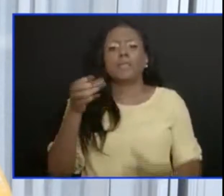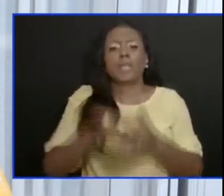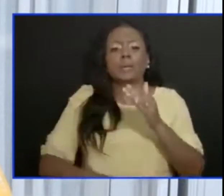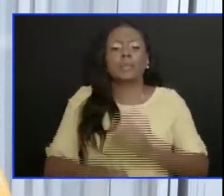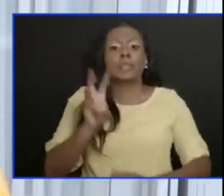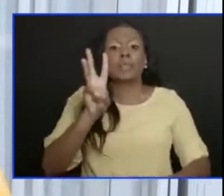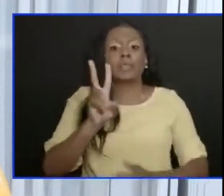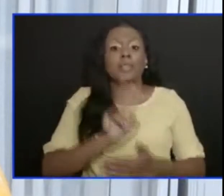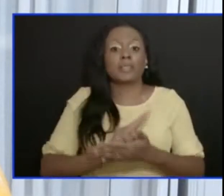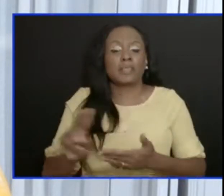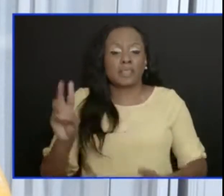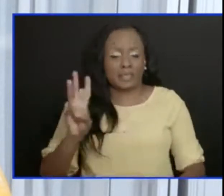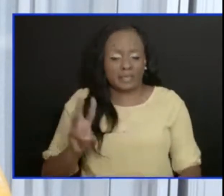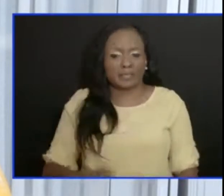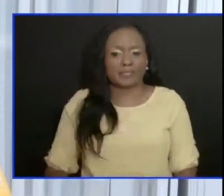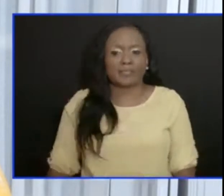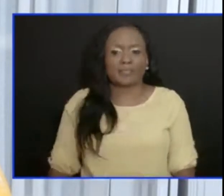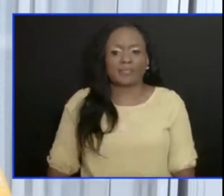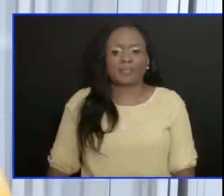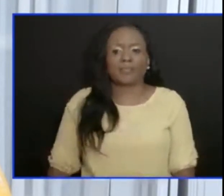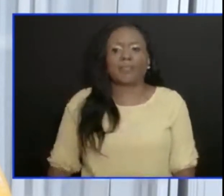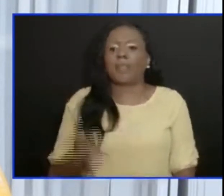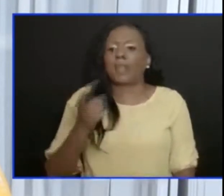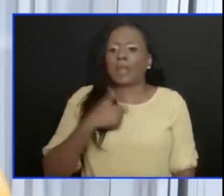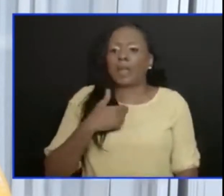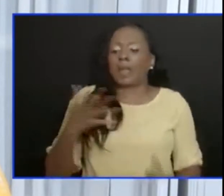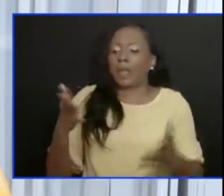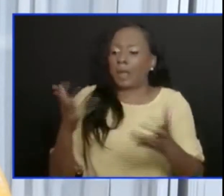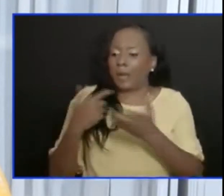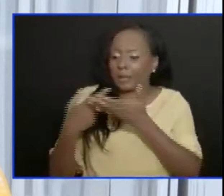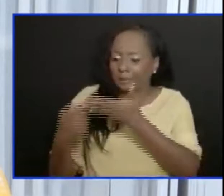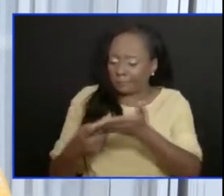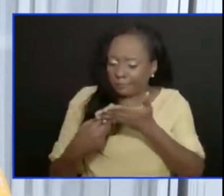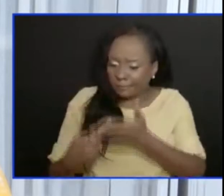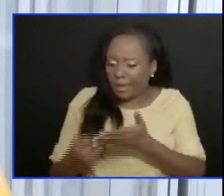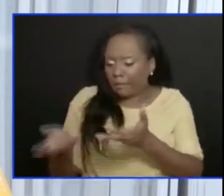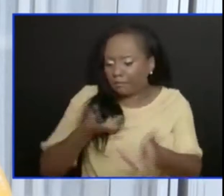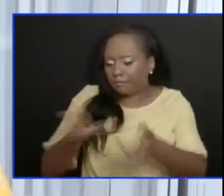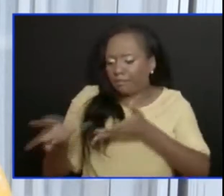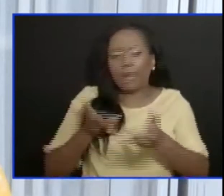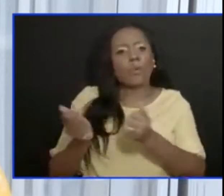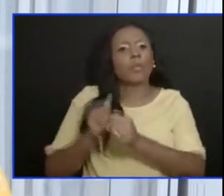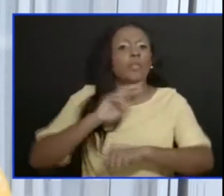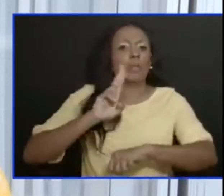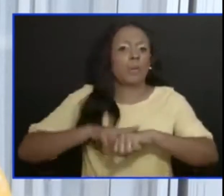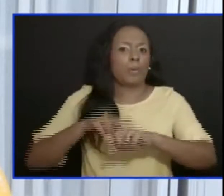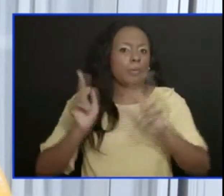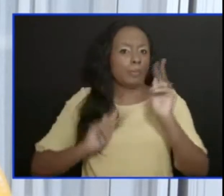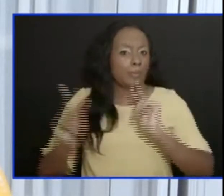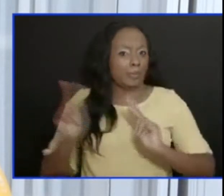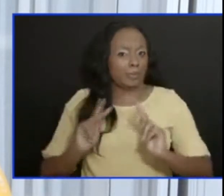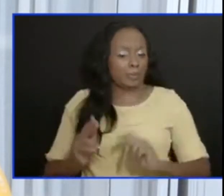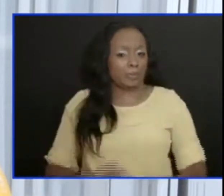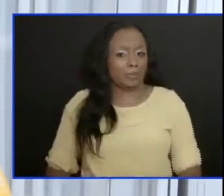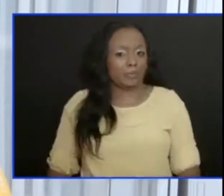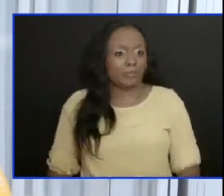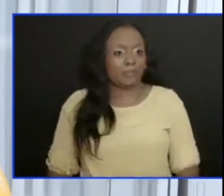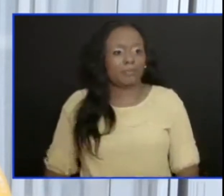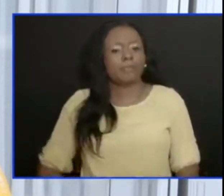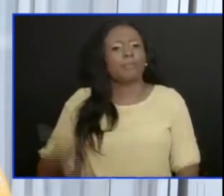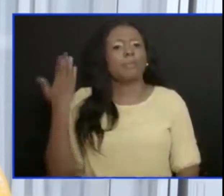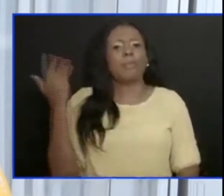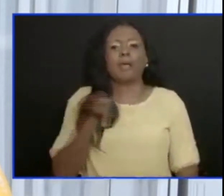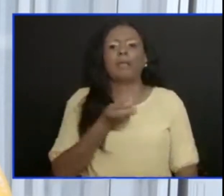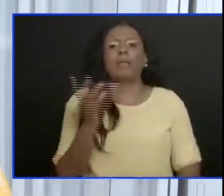I needed to go and consult with ordinary people across this land. These last few weeks have provided me with an opportunity